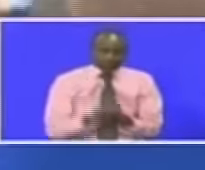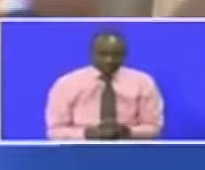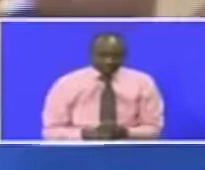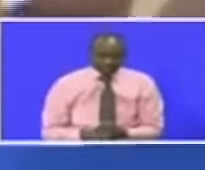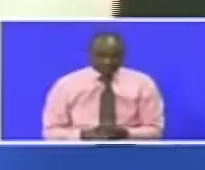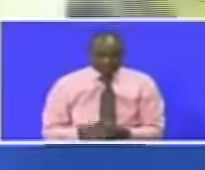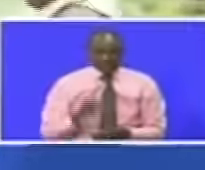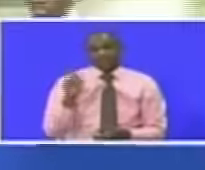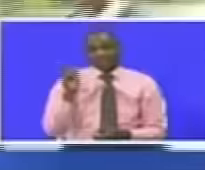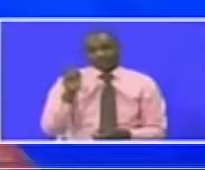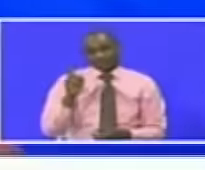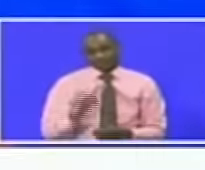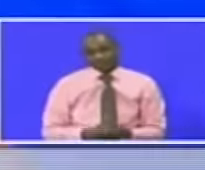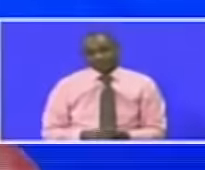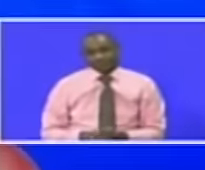News, Nairobi.